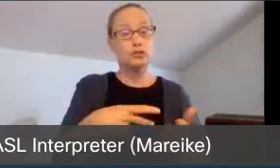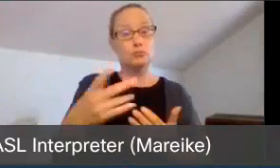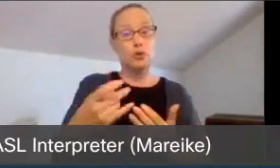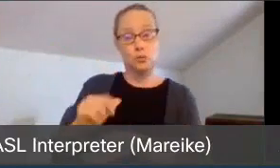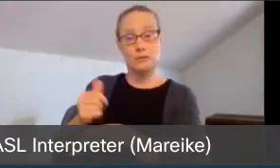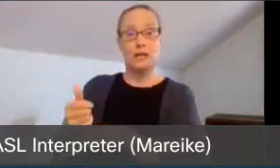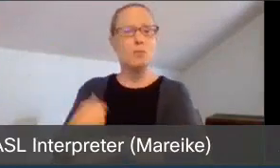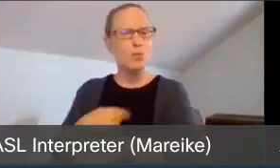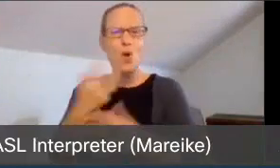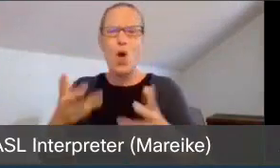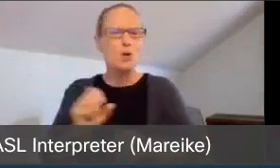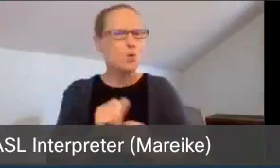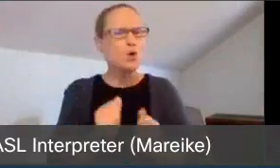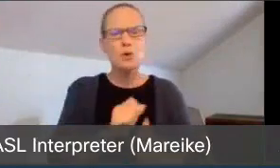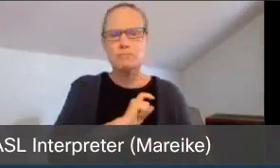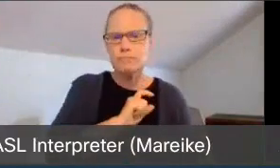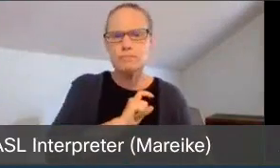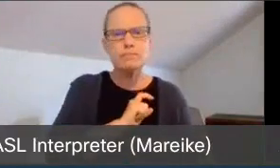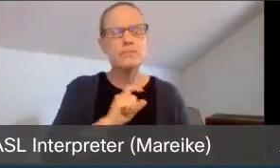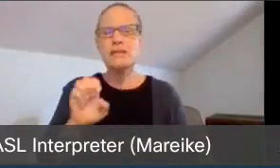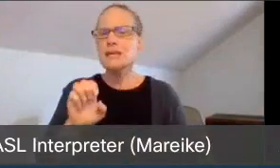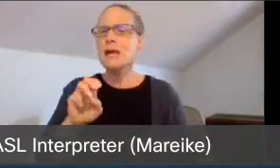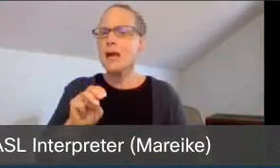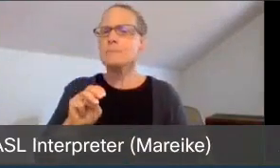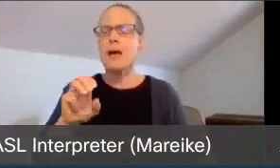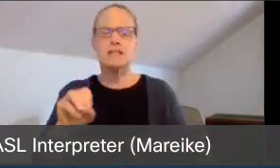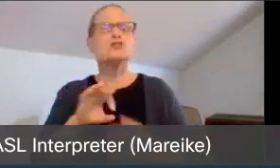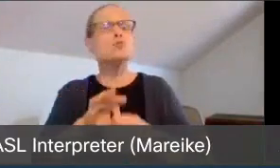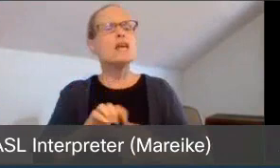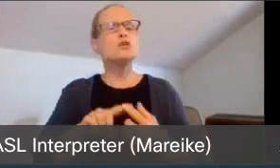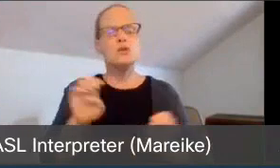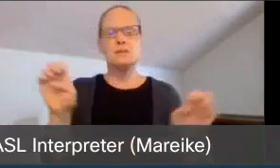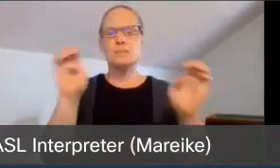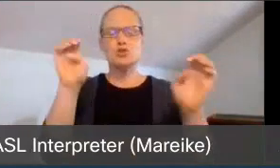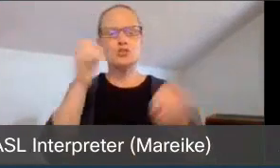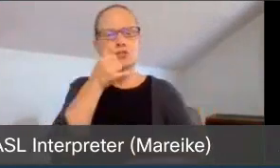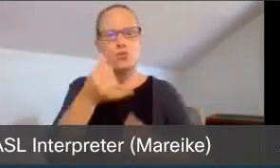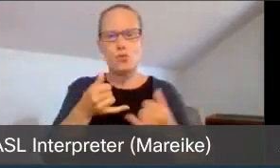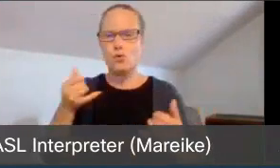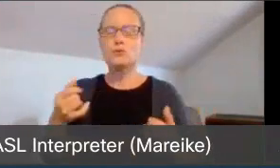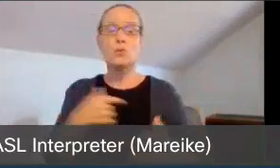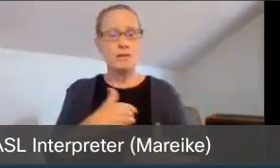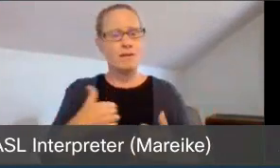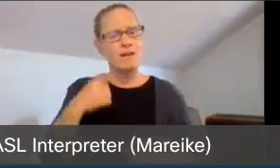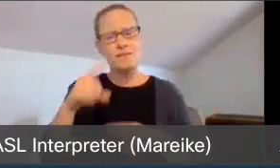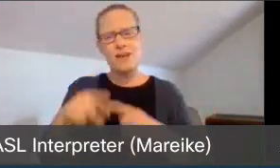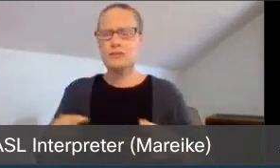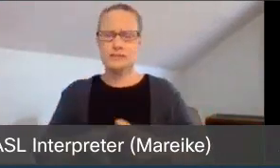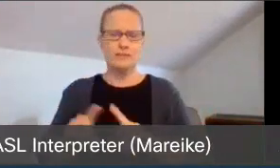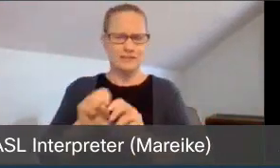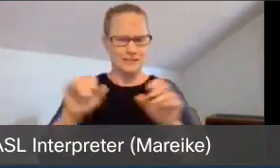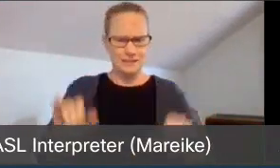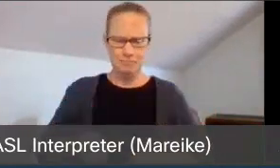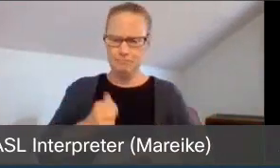our local law enforcement and EMS around emergency calls. So we had various systems throughout the years where 911